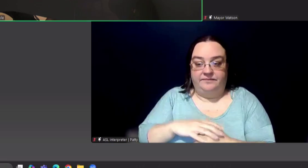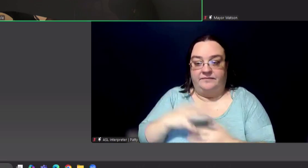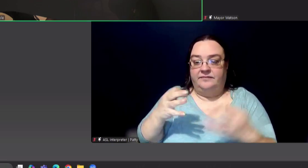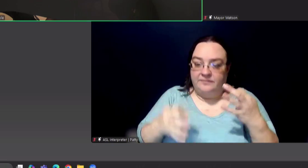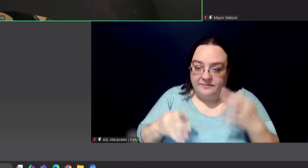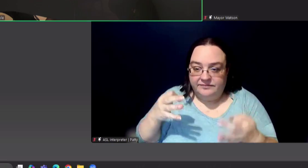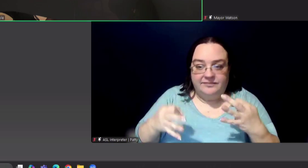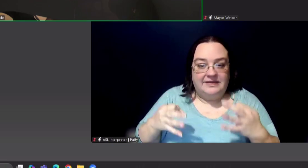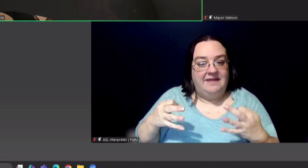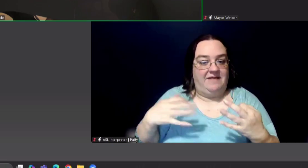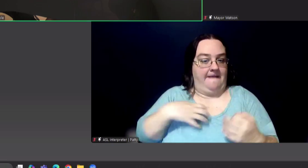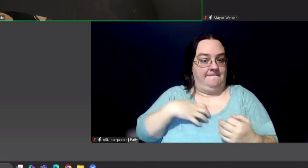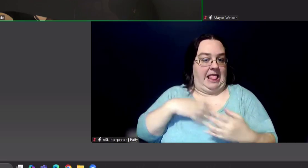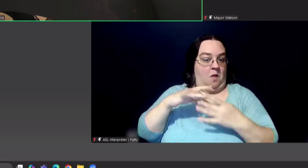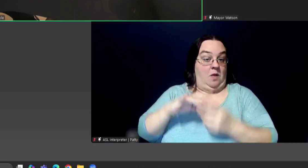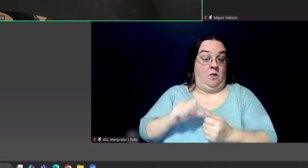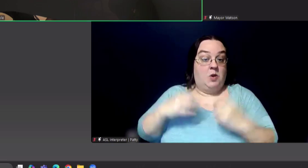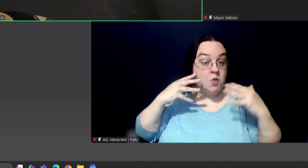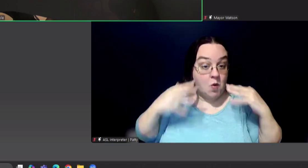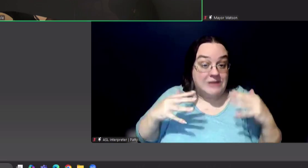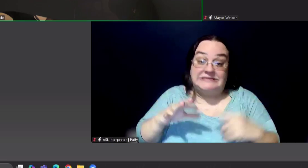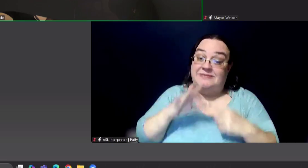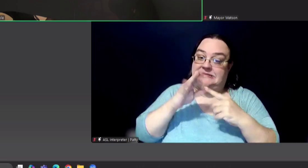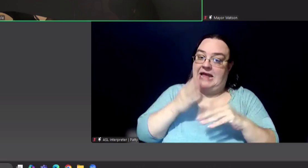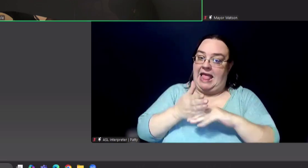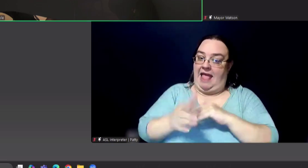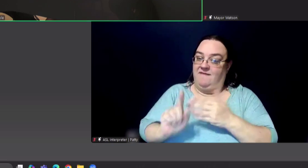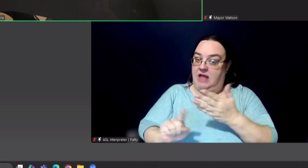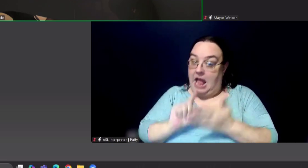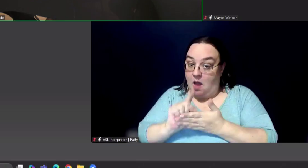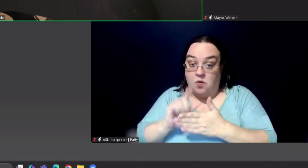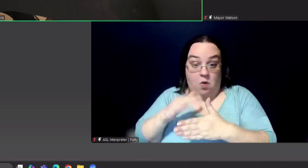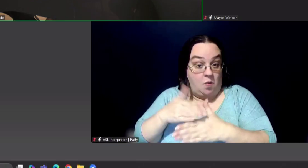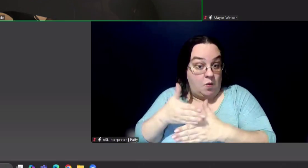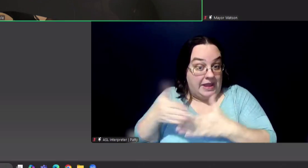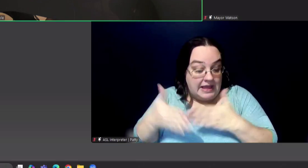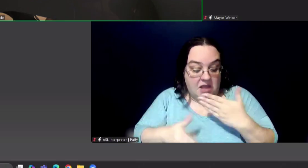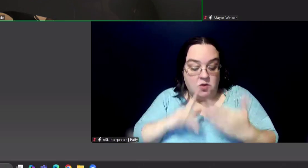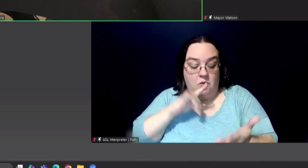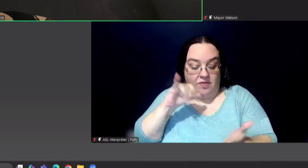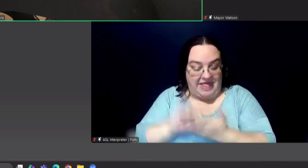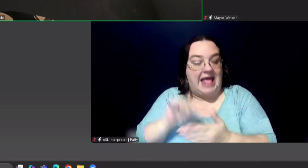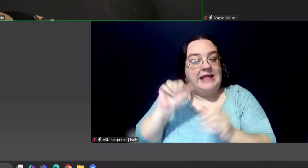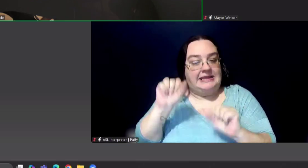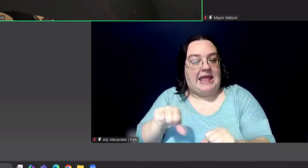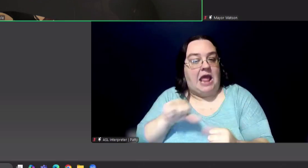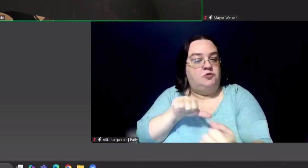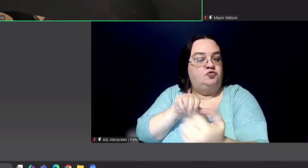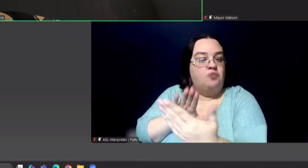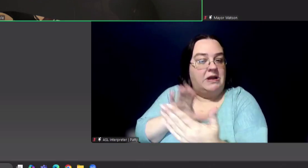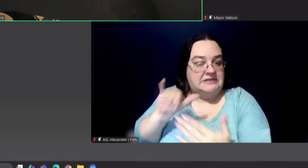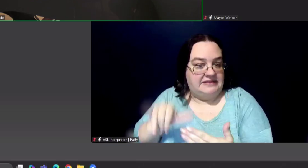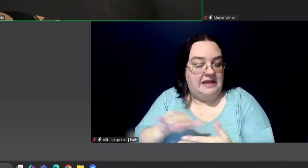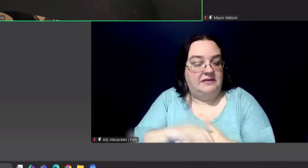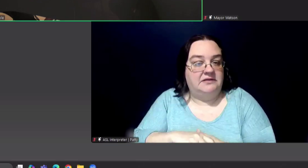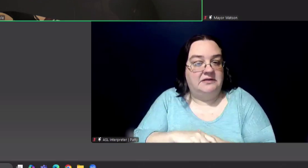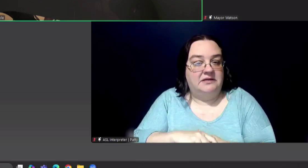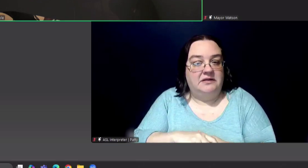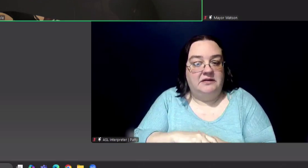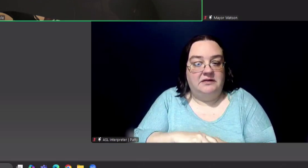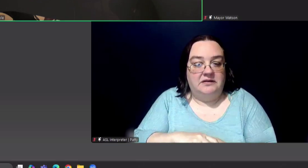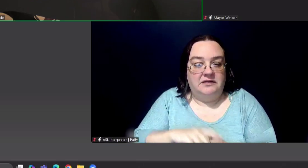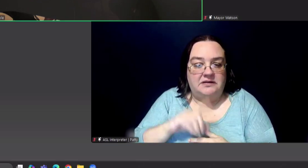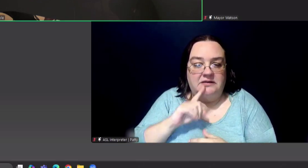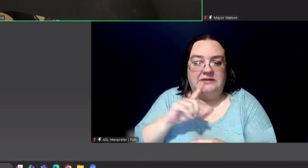noise complaints, especially after hours on the weekends, so that we can address those. It is in the renter